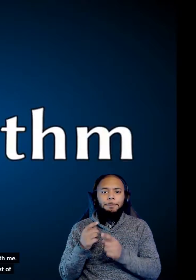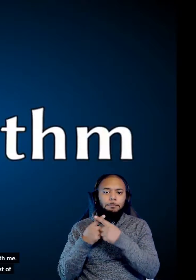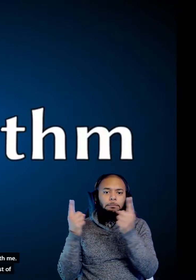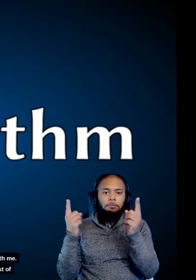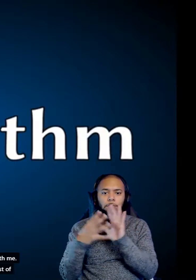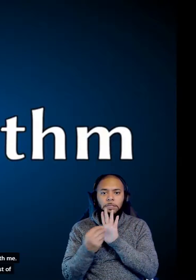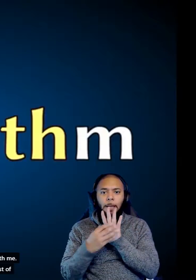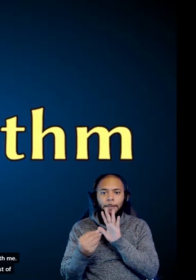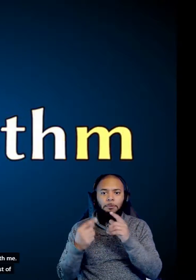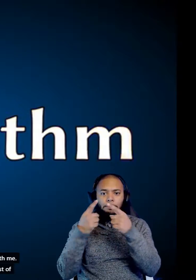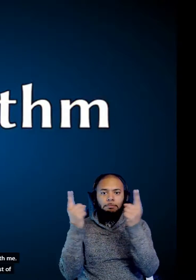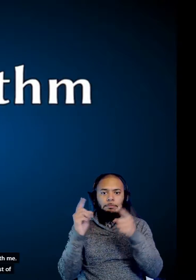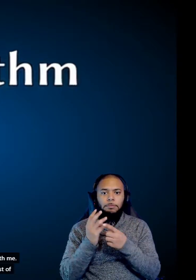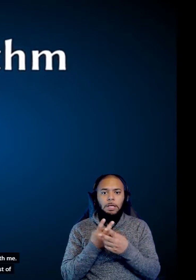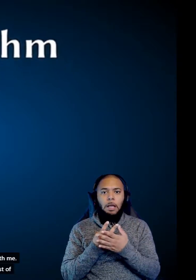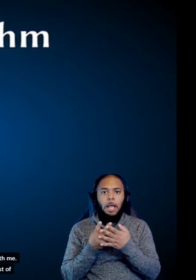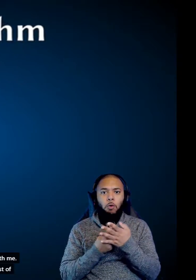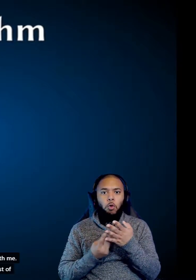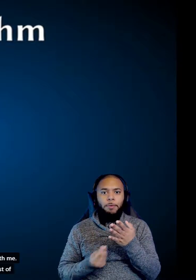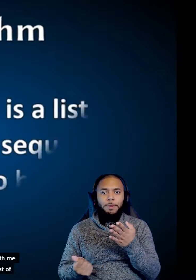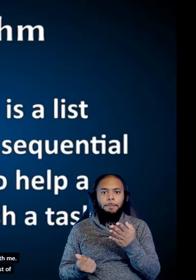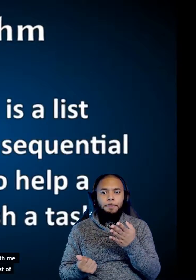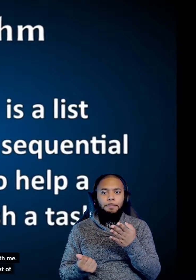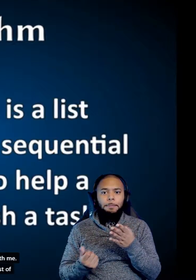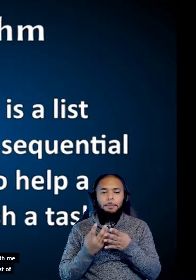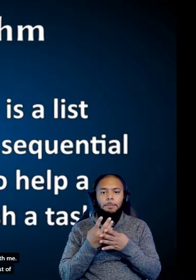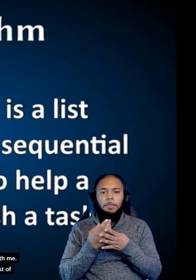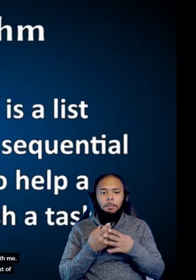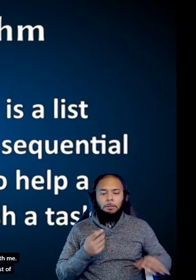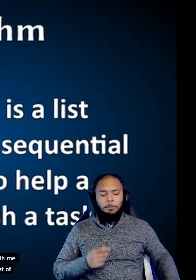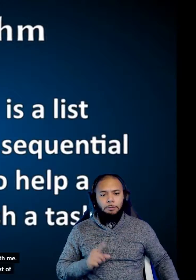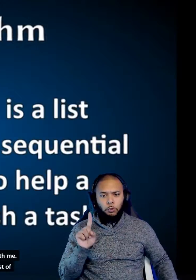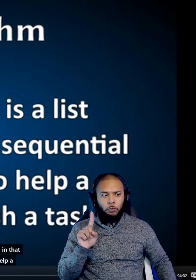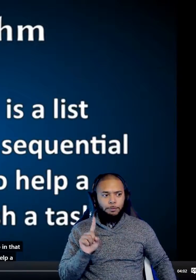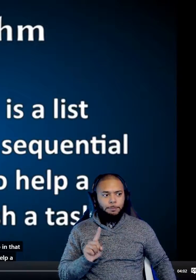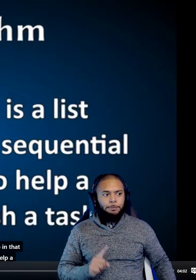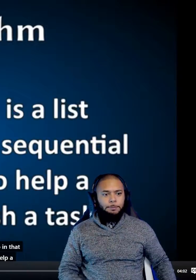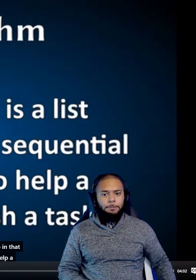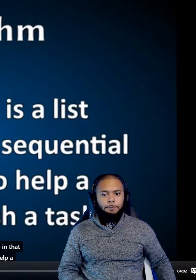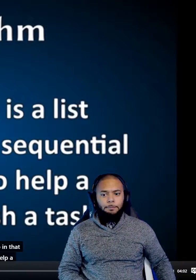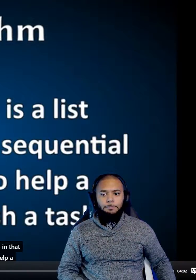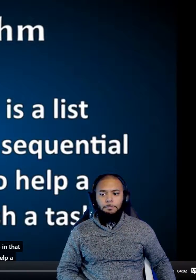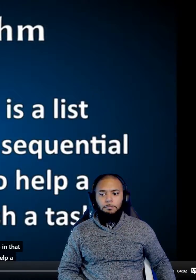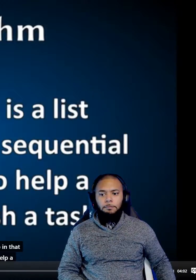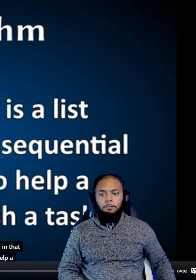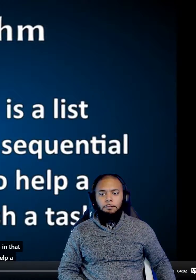with me, algorithm. An algorithm is a list of commands